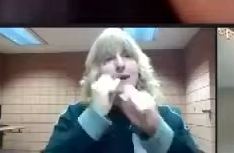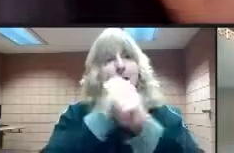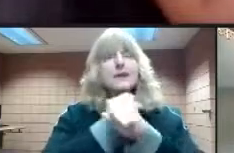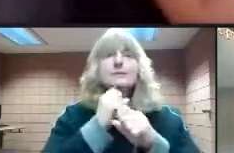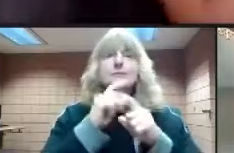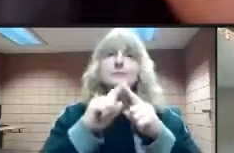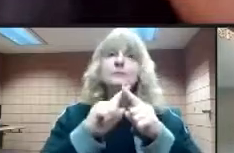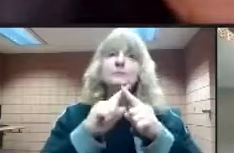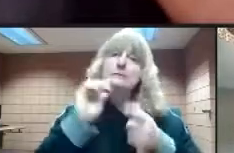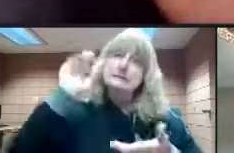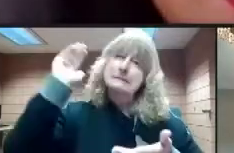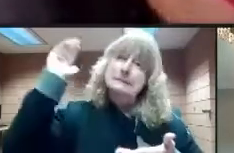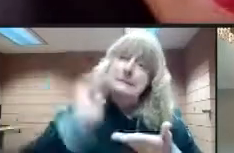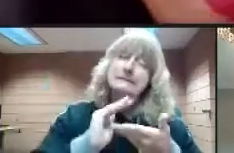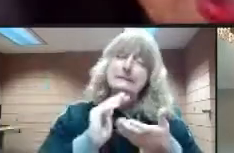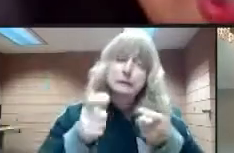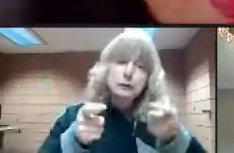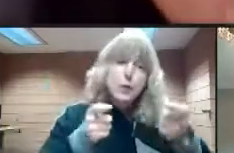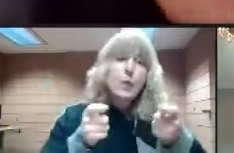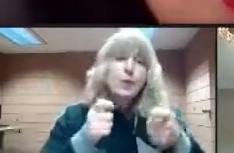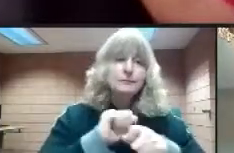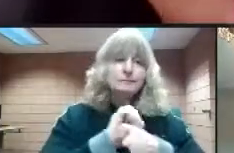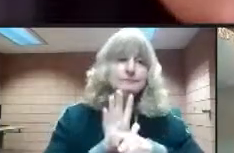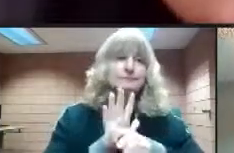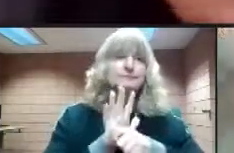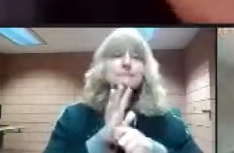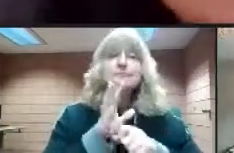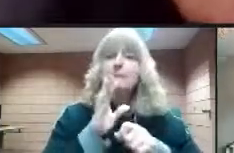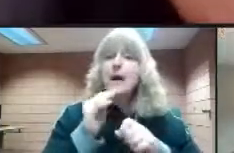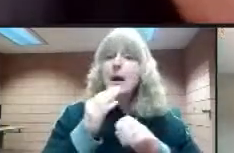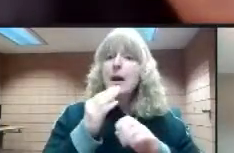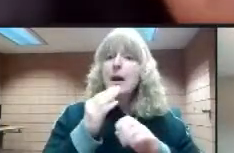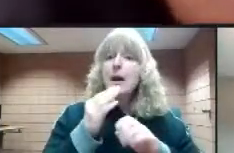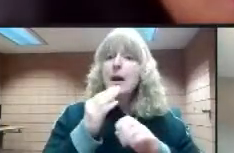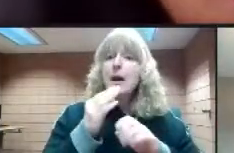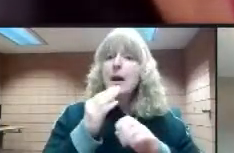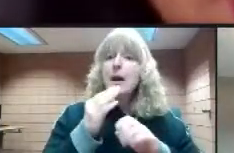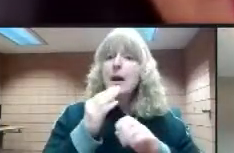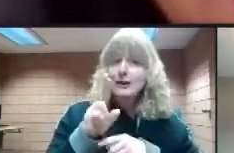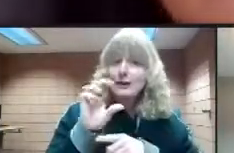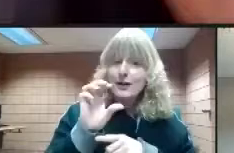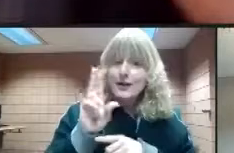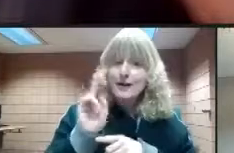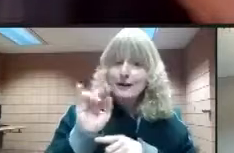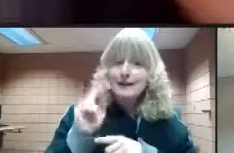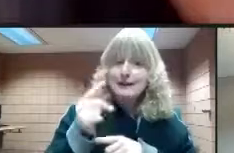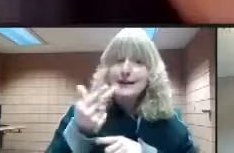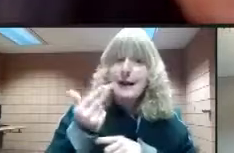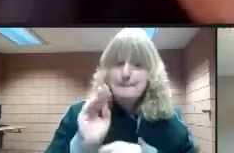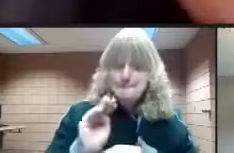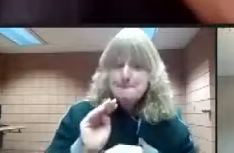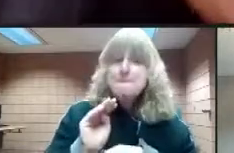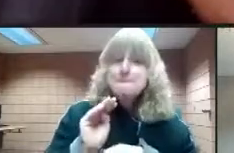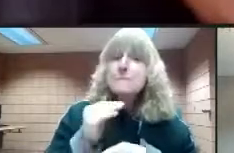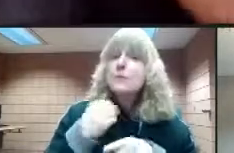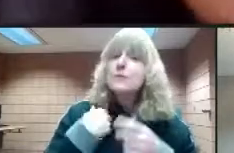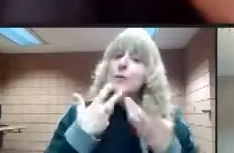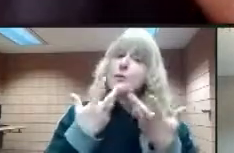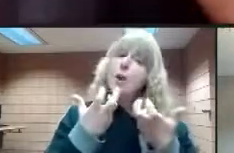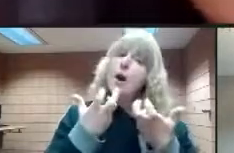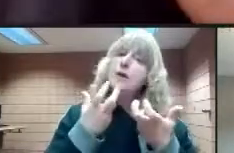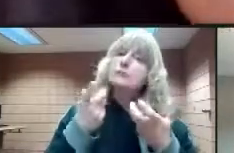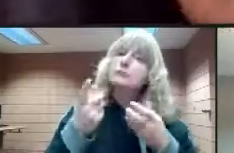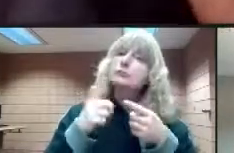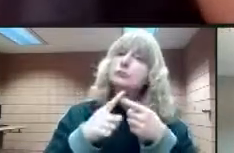to control and contain this virus. And Dr. Cunningham, before we begin, we all just want to thank you for your work. Wanted to bring you on, and maybe to start us off,